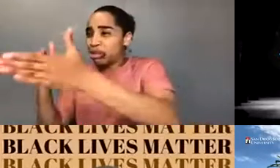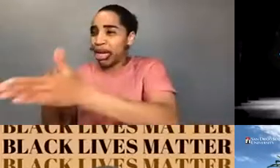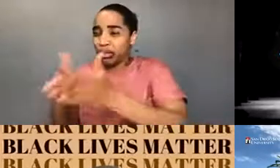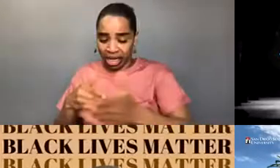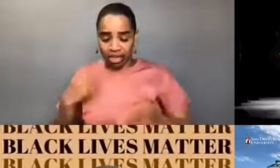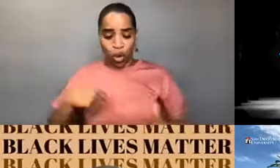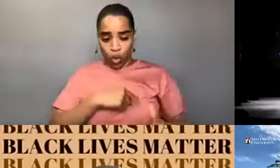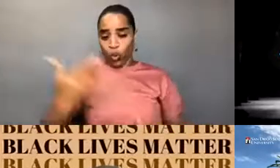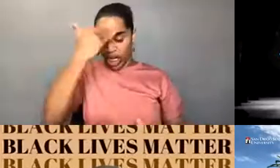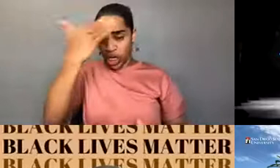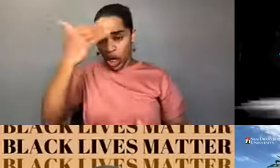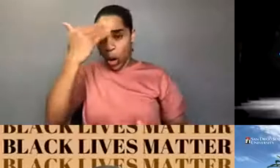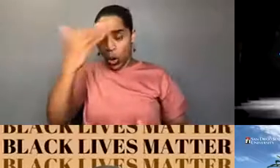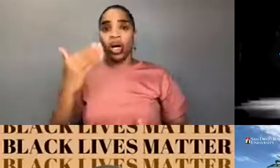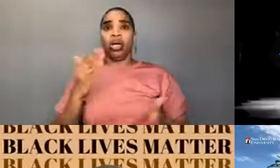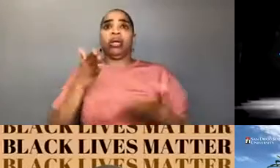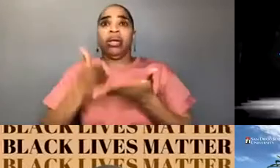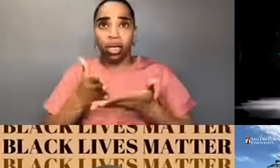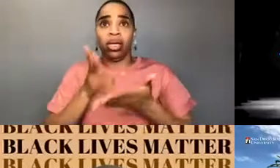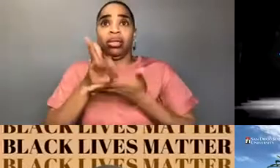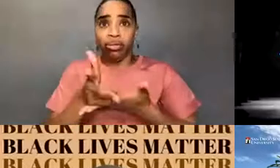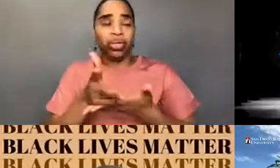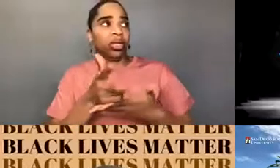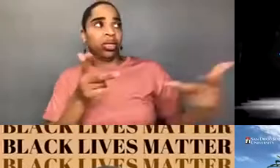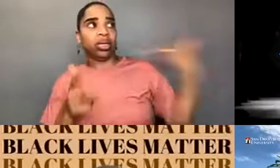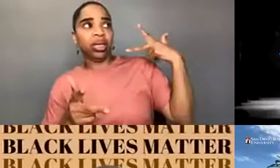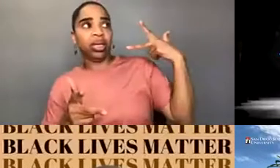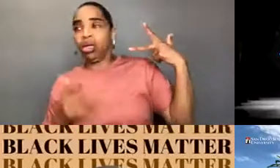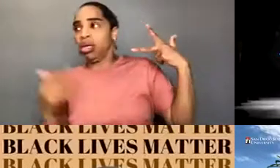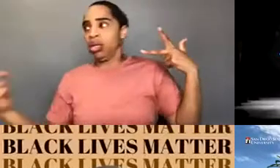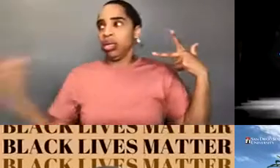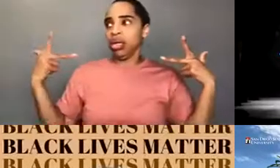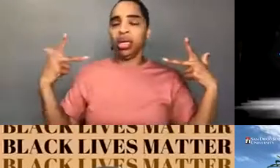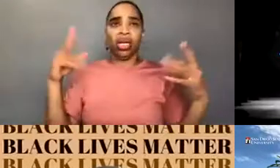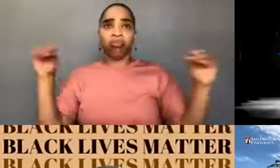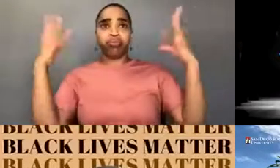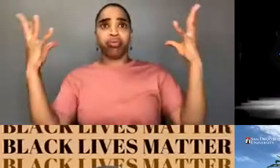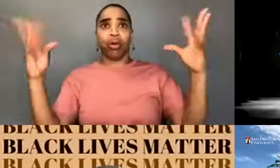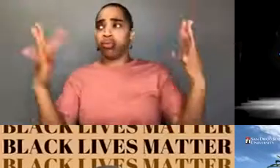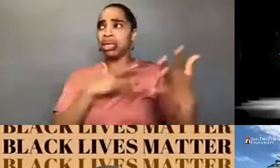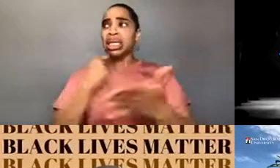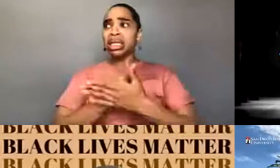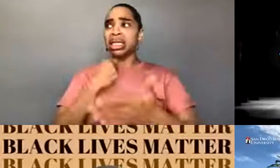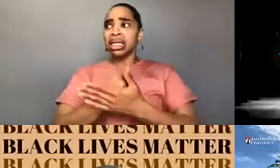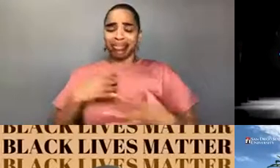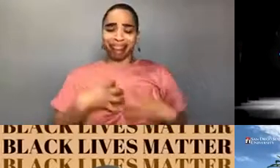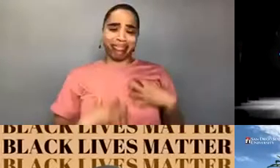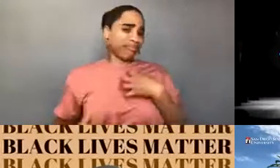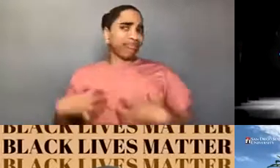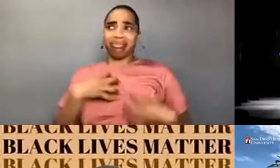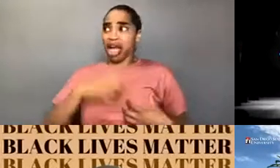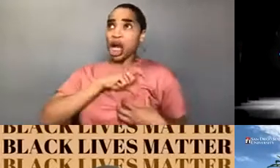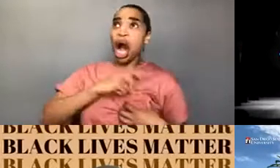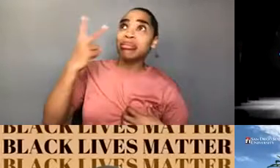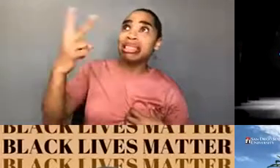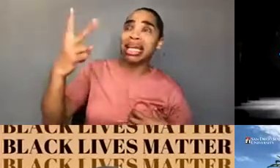between the traffic stop and the cemetery. It's the way my body tenses whenever I hear a police siren in a song. It's the quiver in my stomach whenever there's a cop car behind